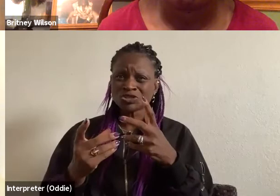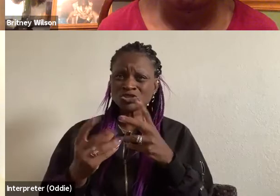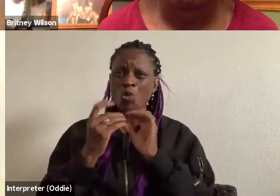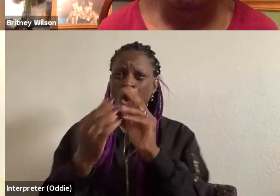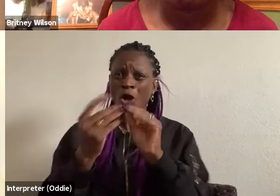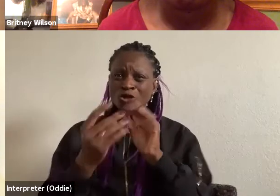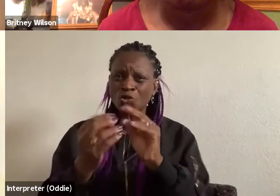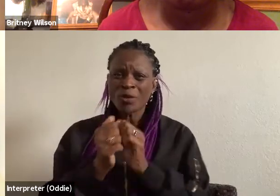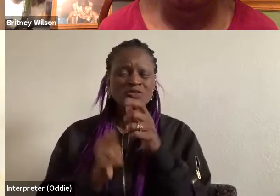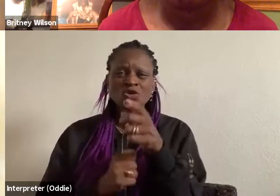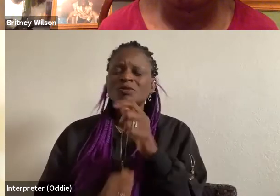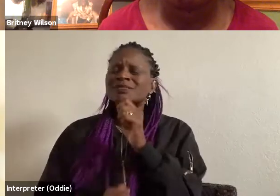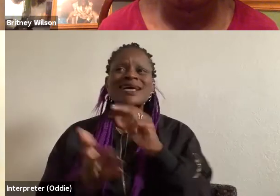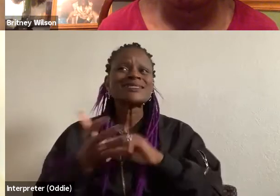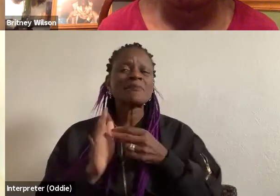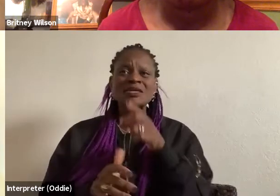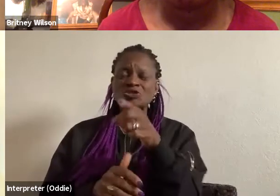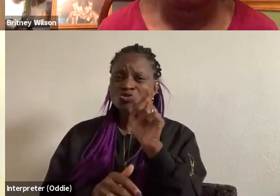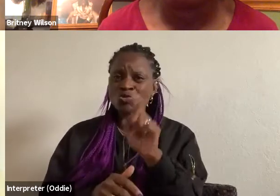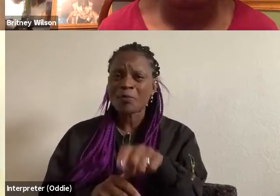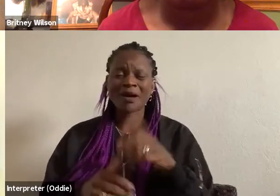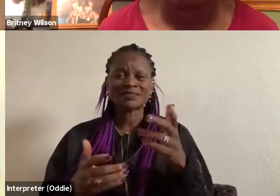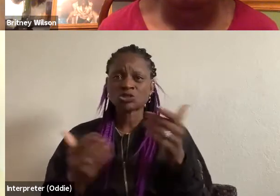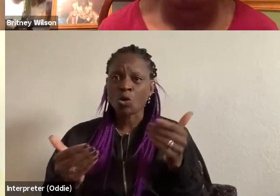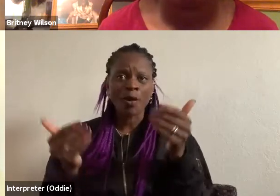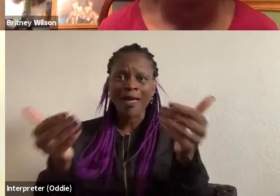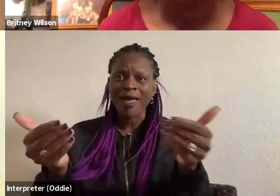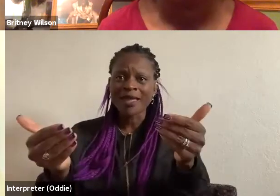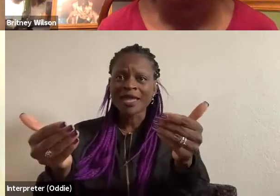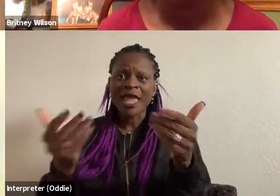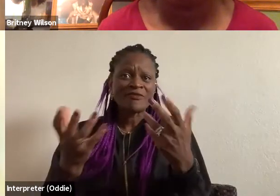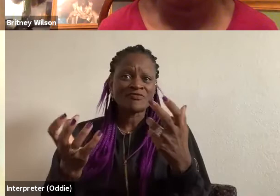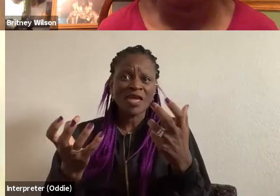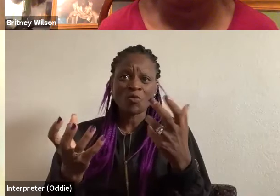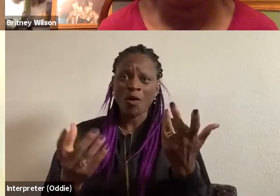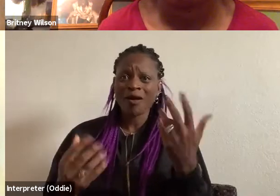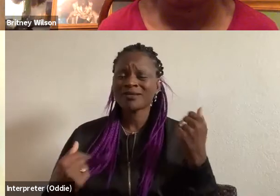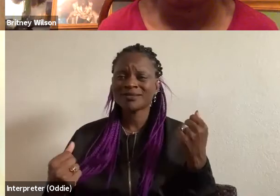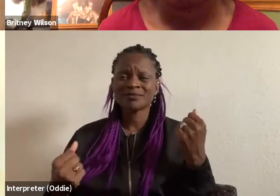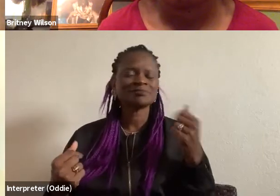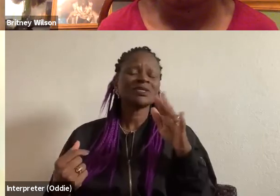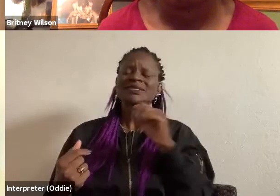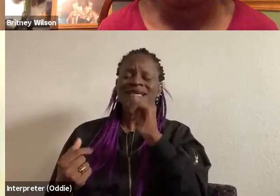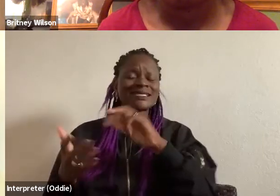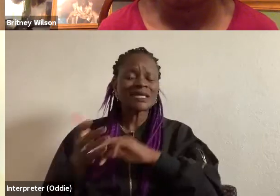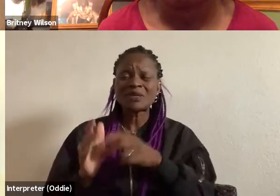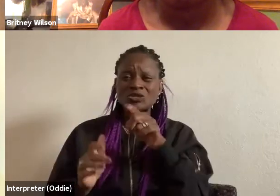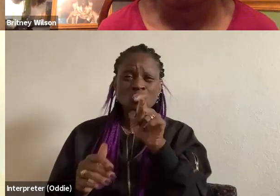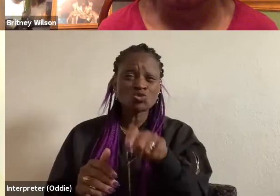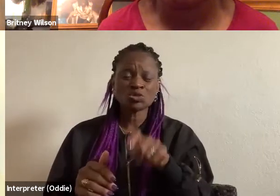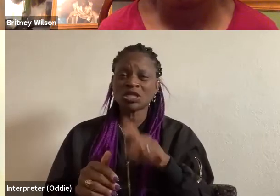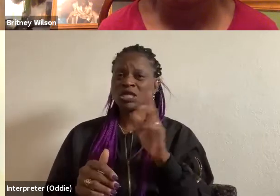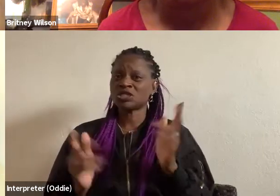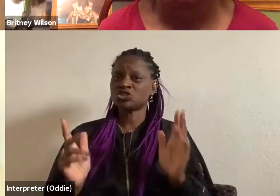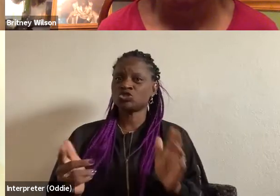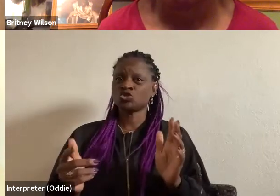want. Just because somebody wants to debate doesn't mean that you have to be a debater. This isn't a debate team.